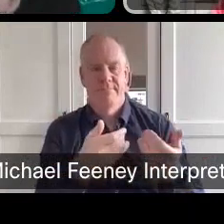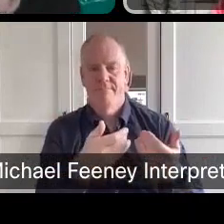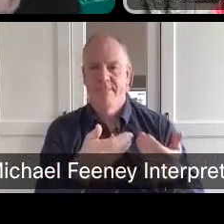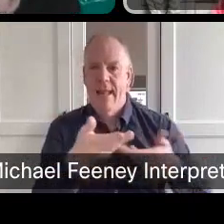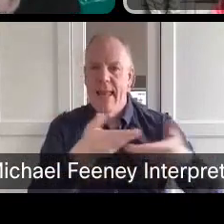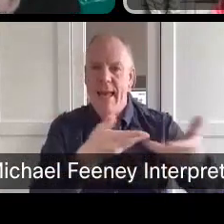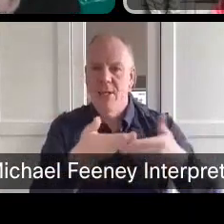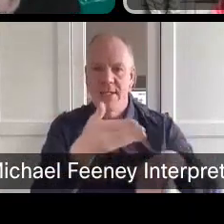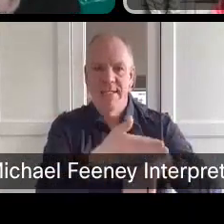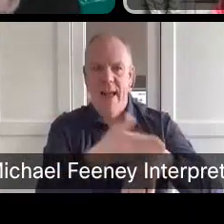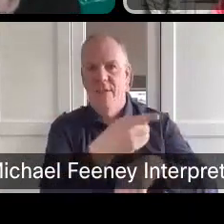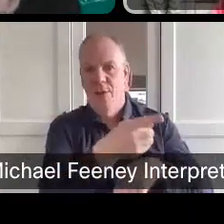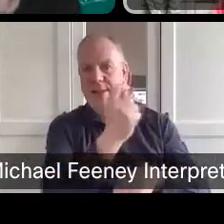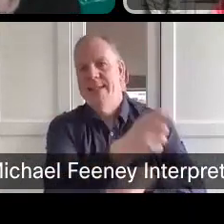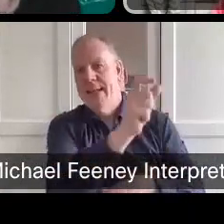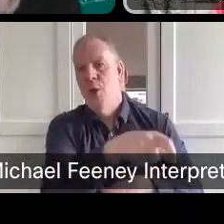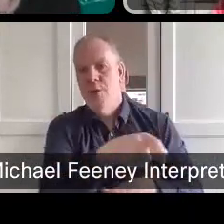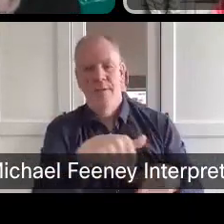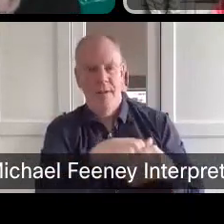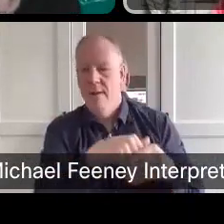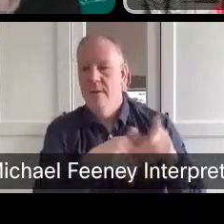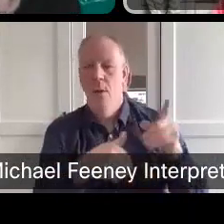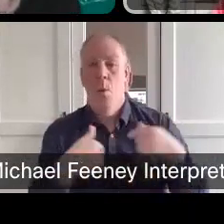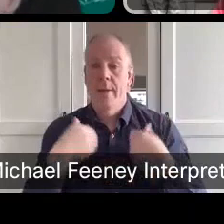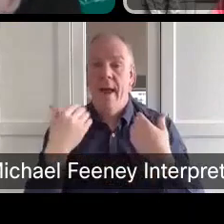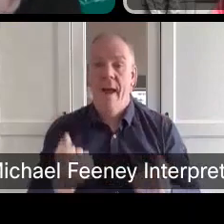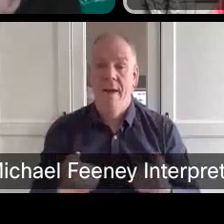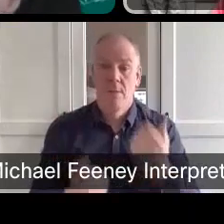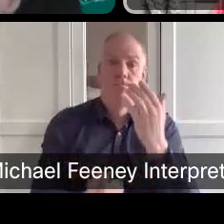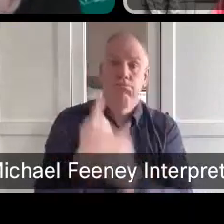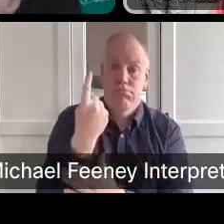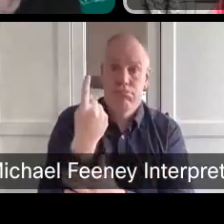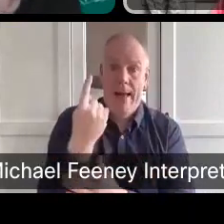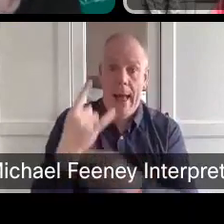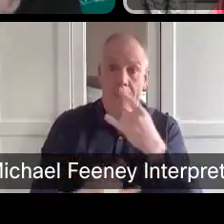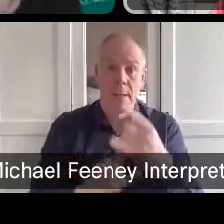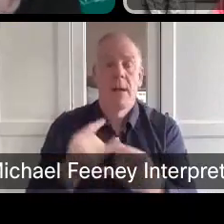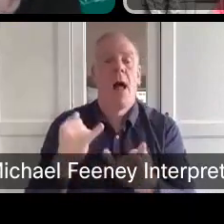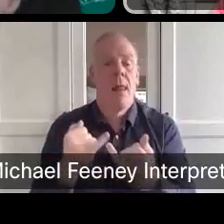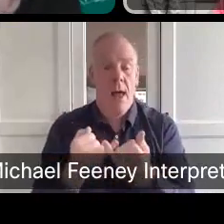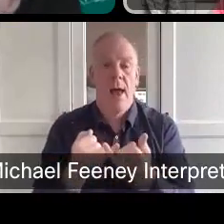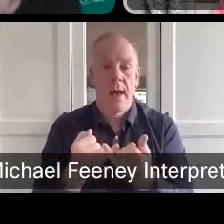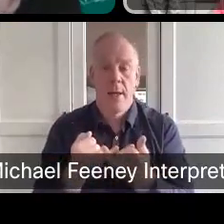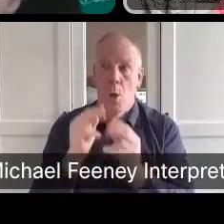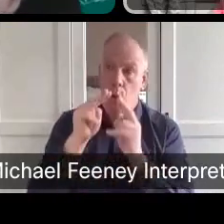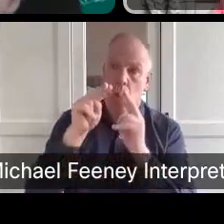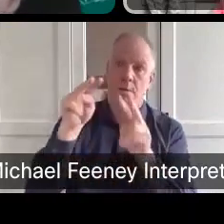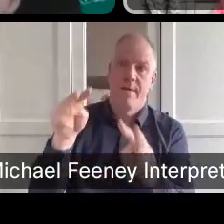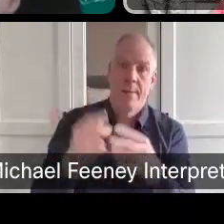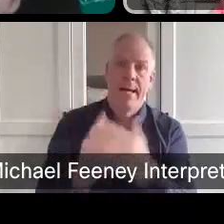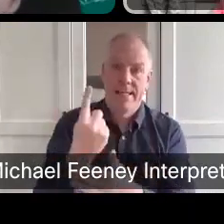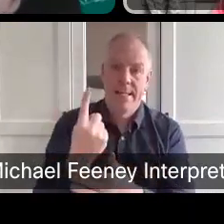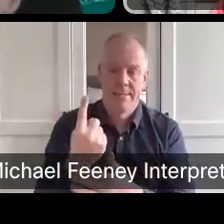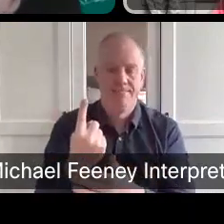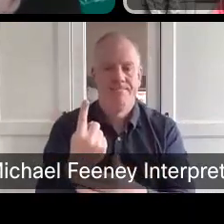designated persons. So when we have a serious incident, such as what's in these notifiable incidents, at